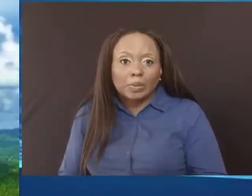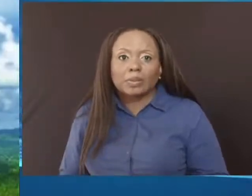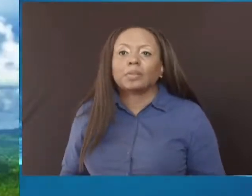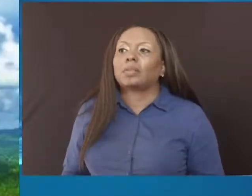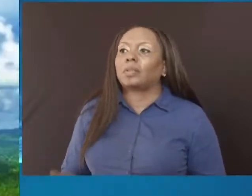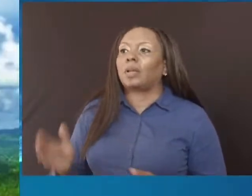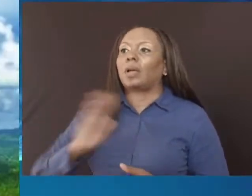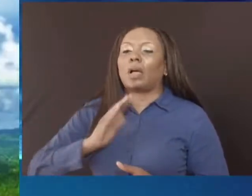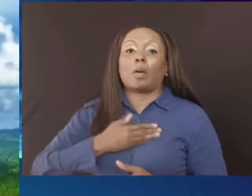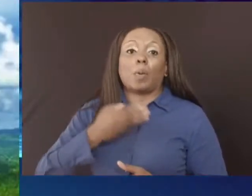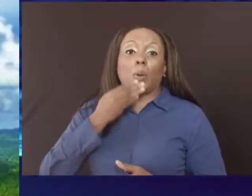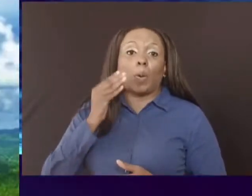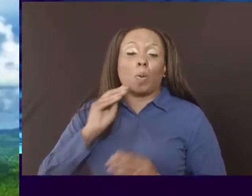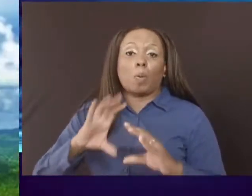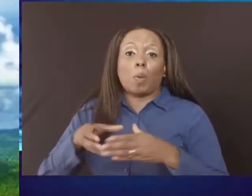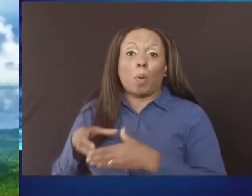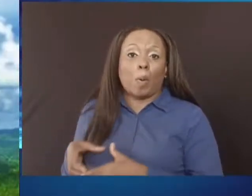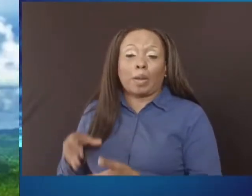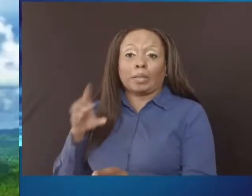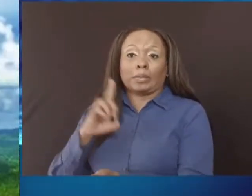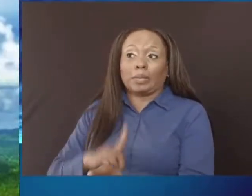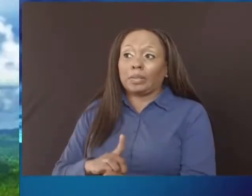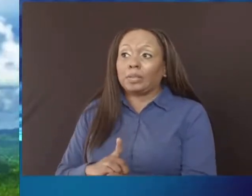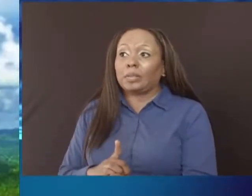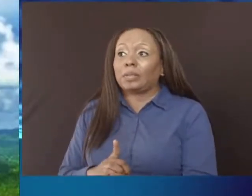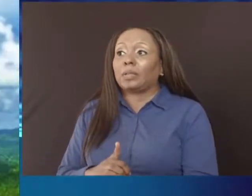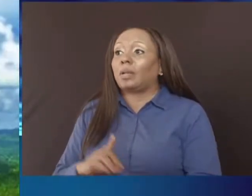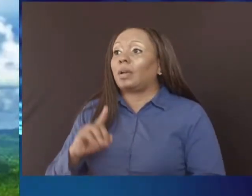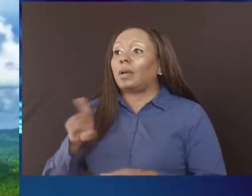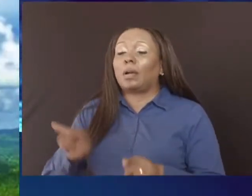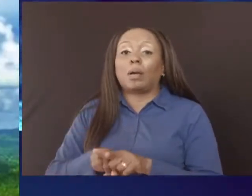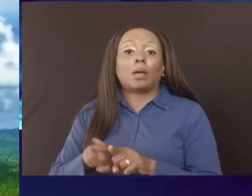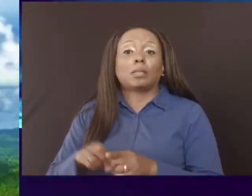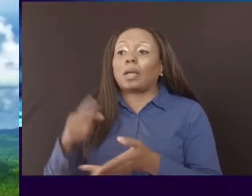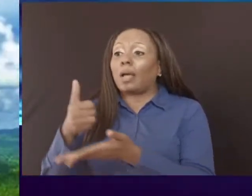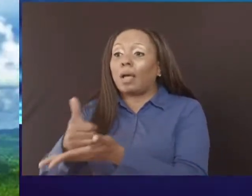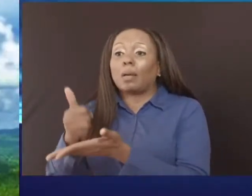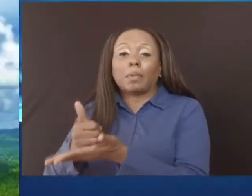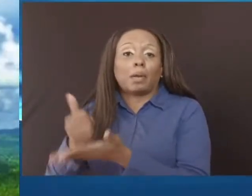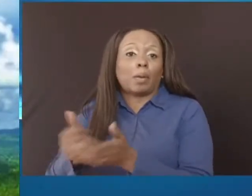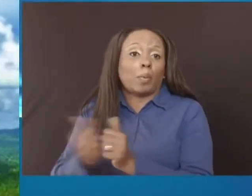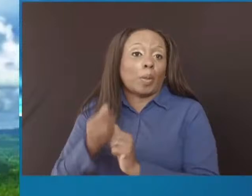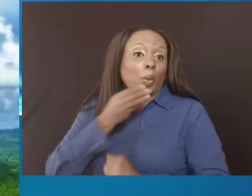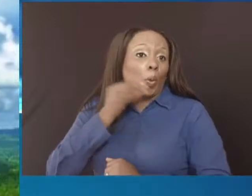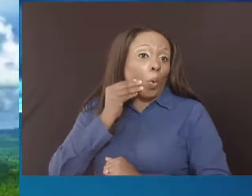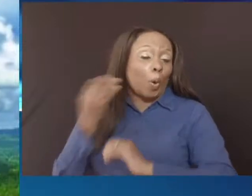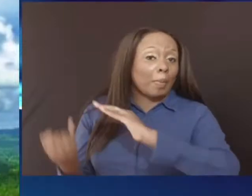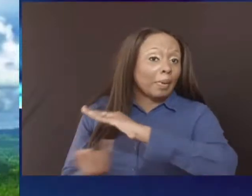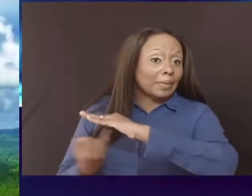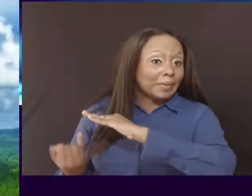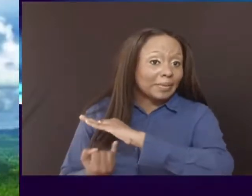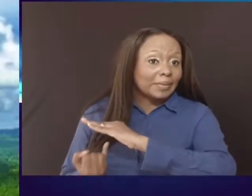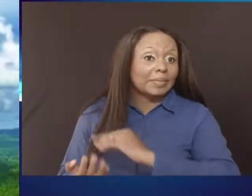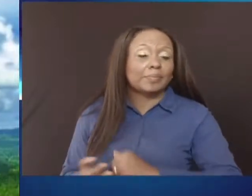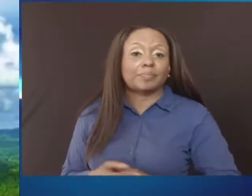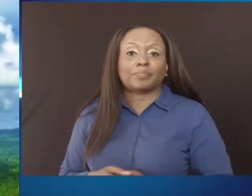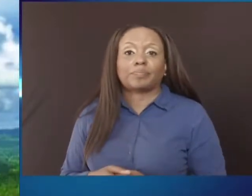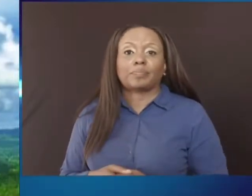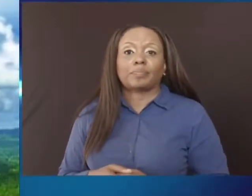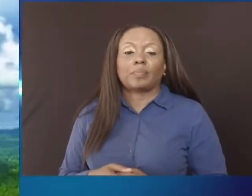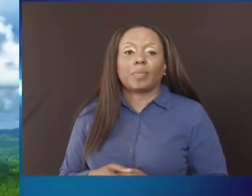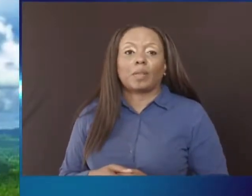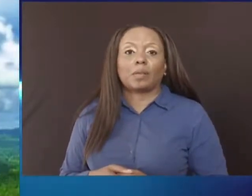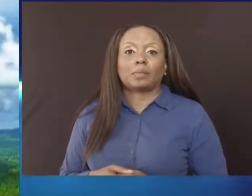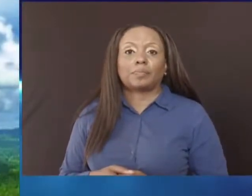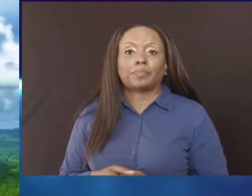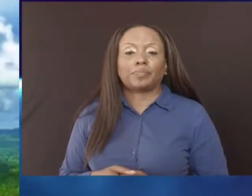home quarantine doctors are essentially helping in the home isolation effort. And as Dr. Best